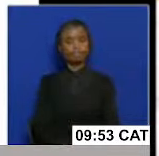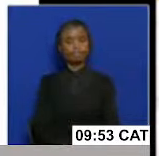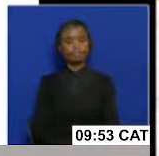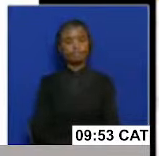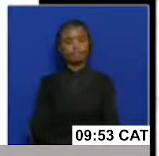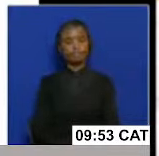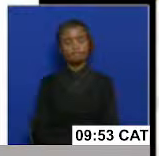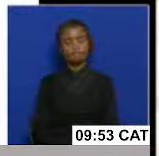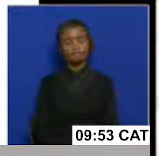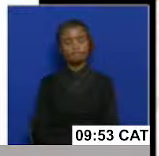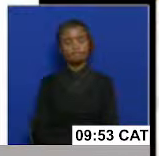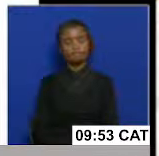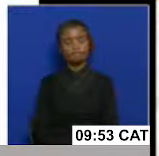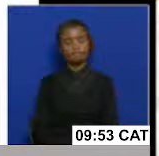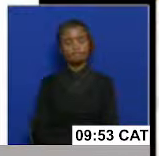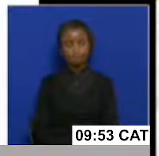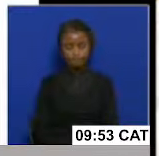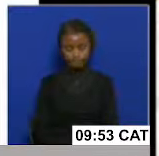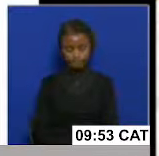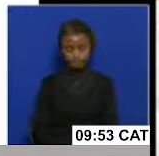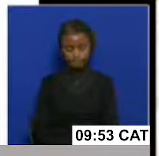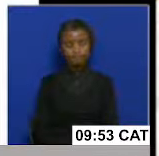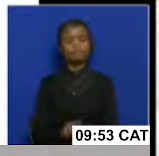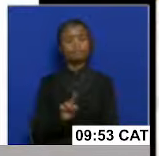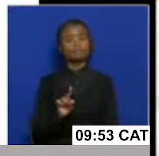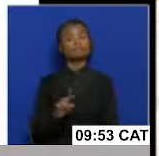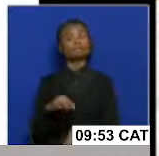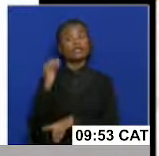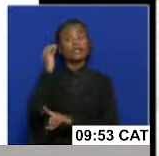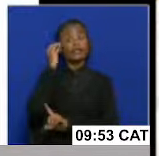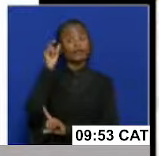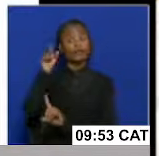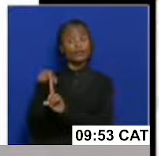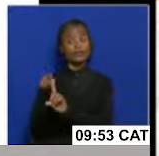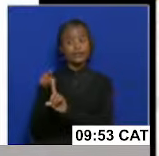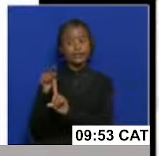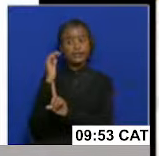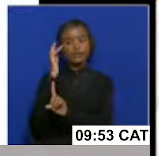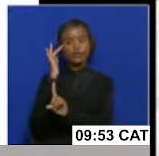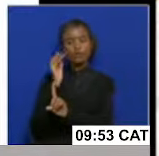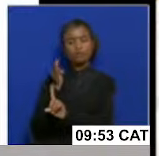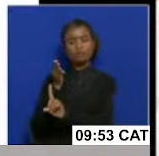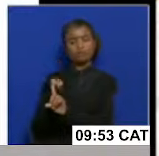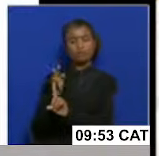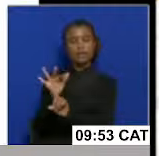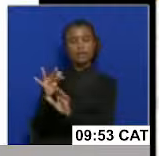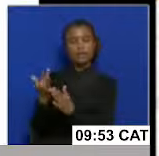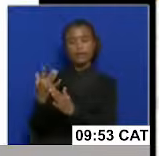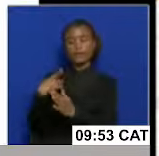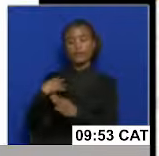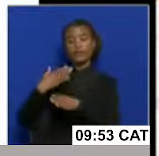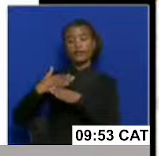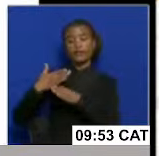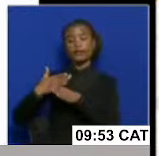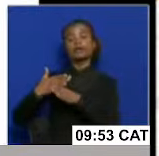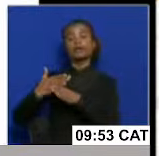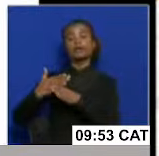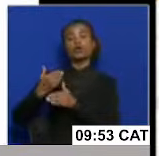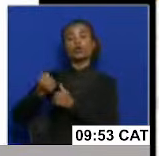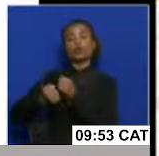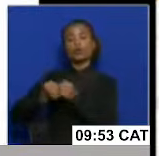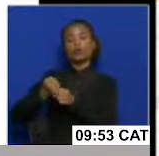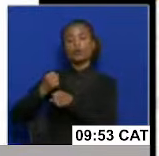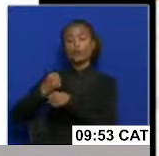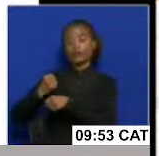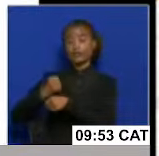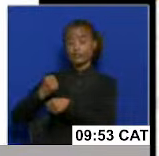I came to know of this informant when I conducted operational duties in my previous role. During my time in operations,